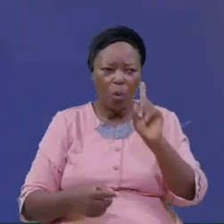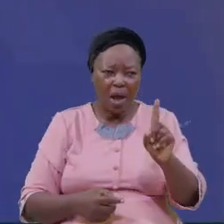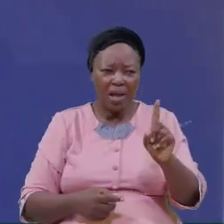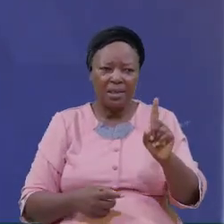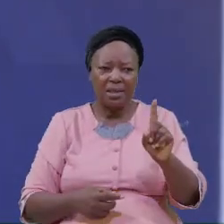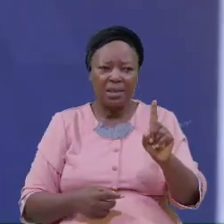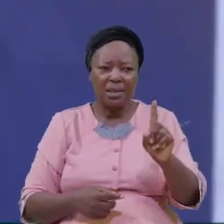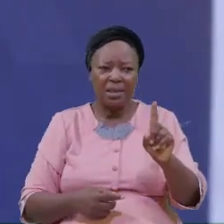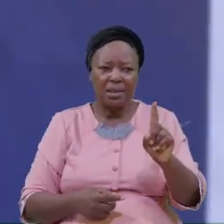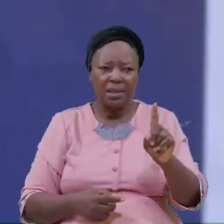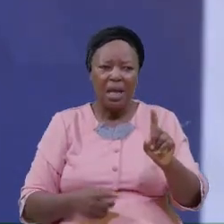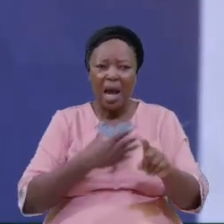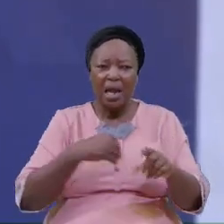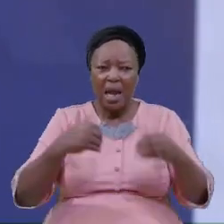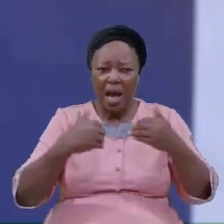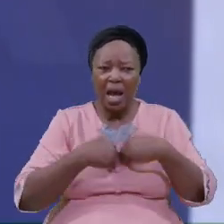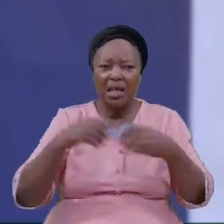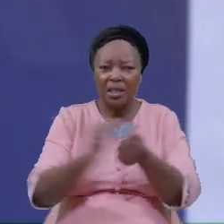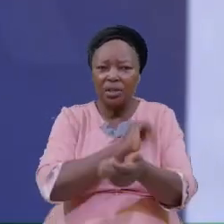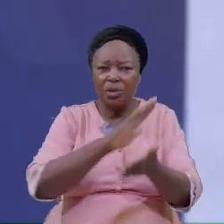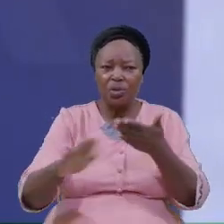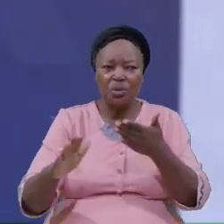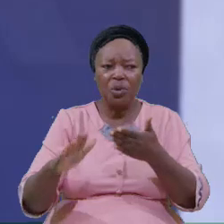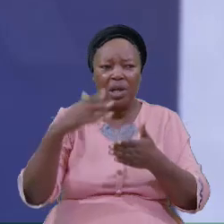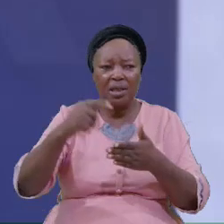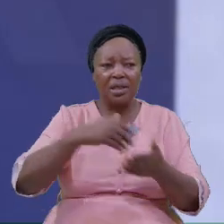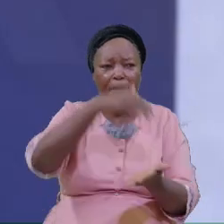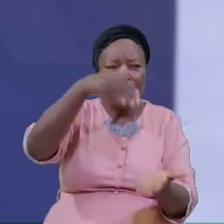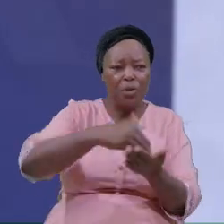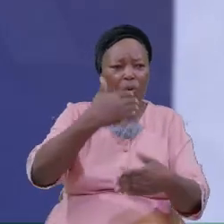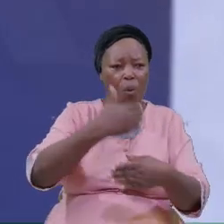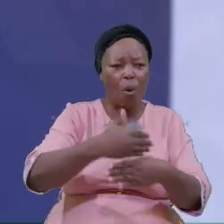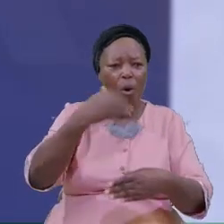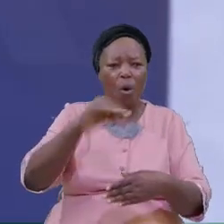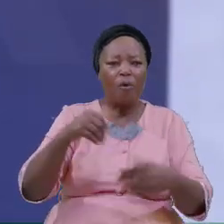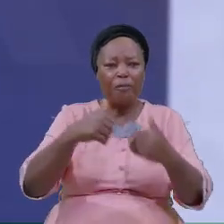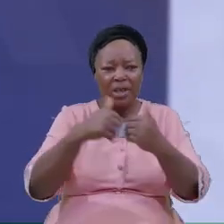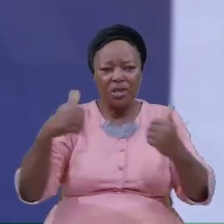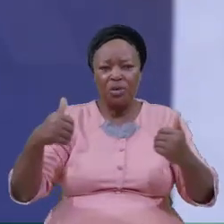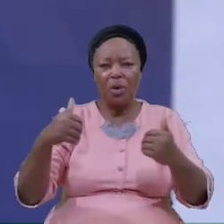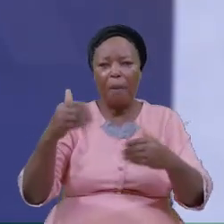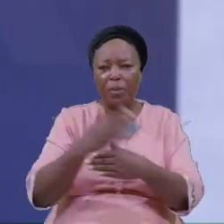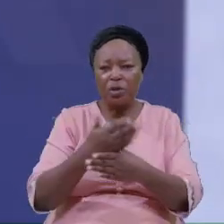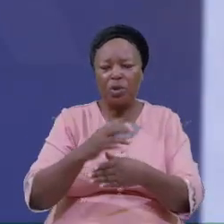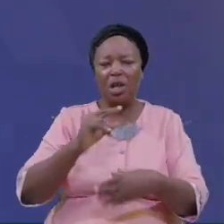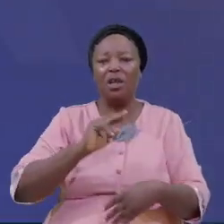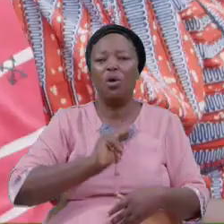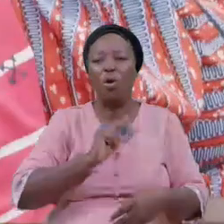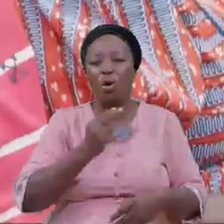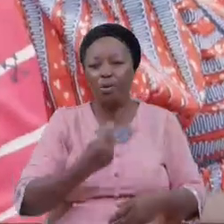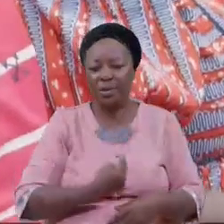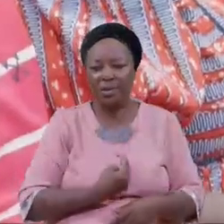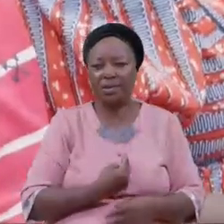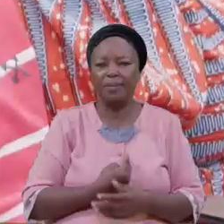and he has broken down the middle wall of partition between us.